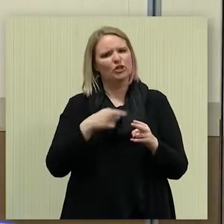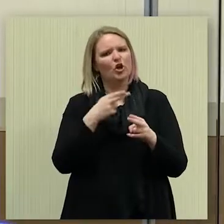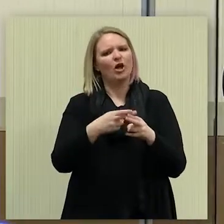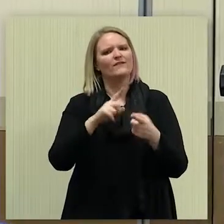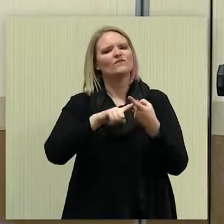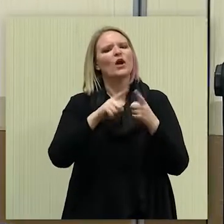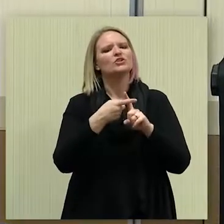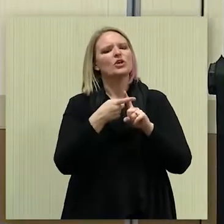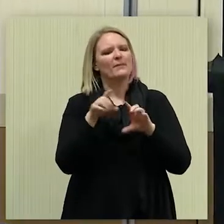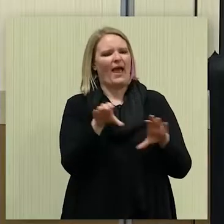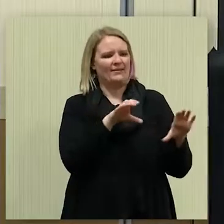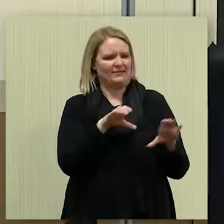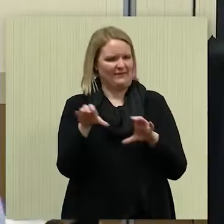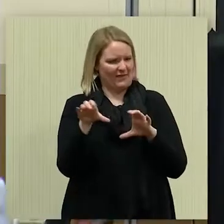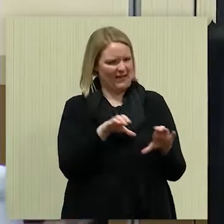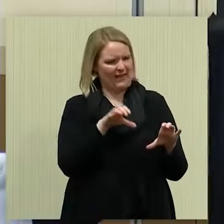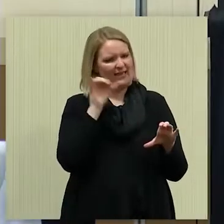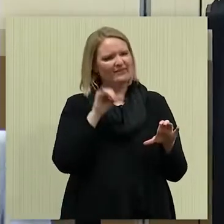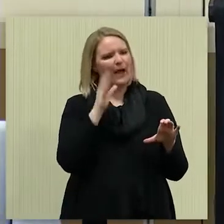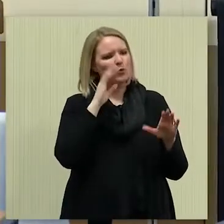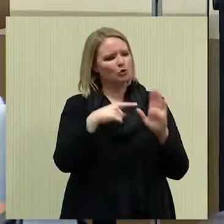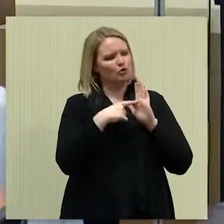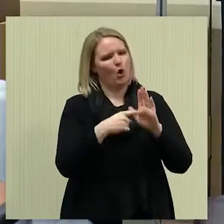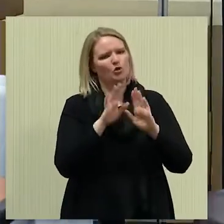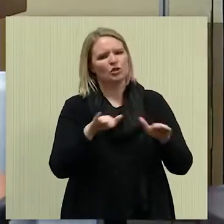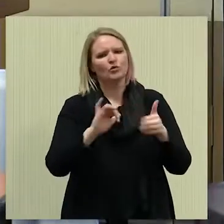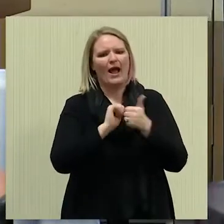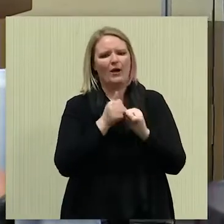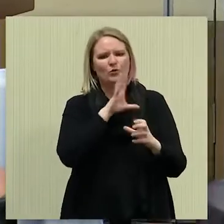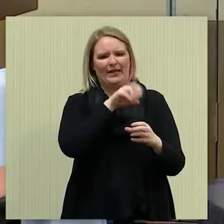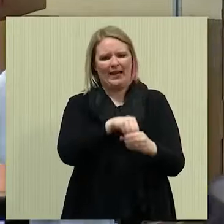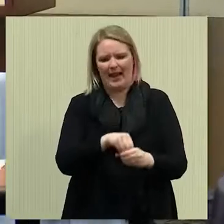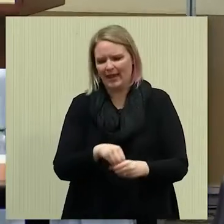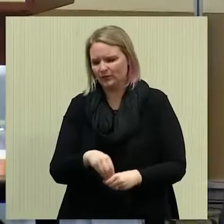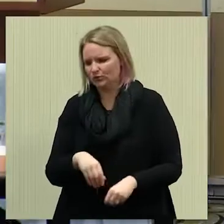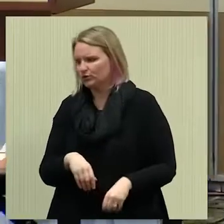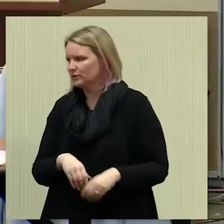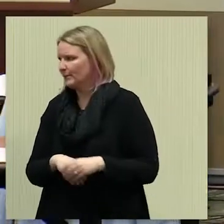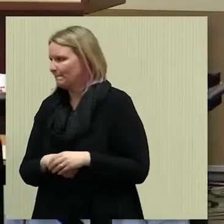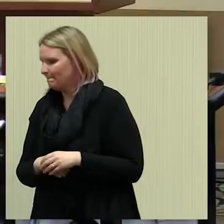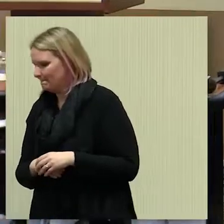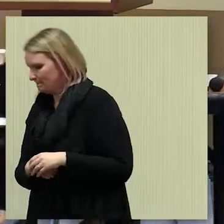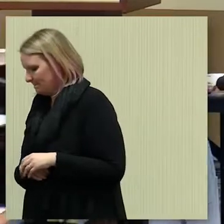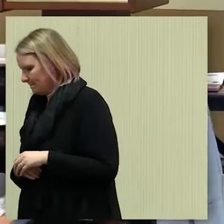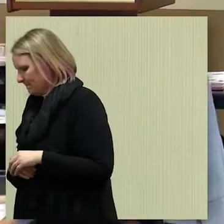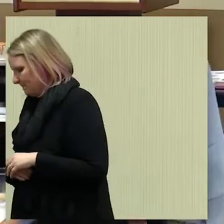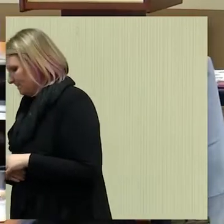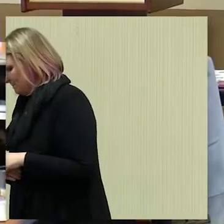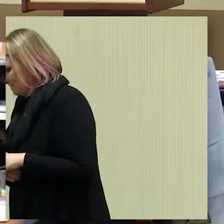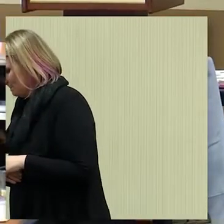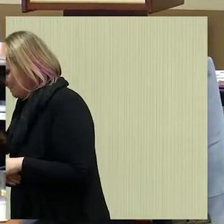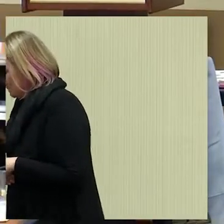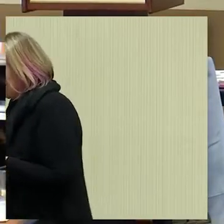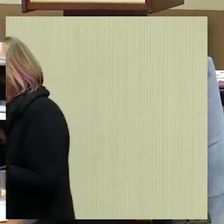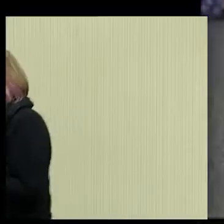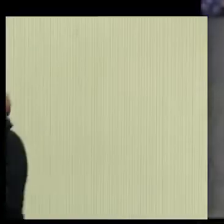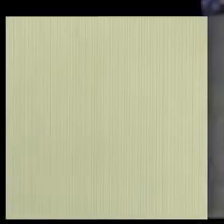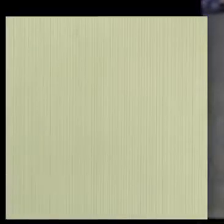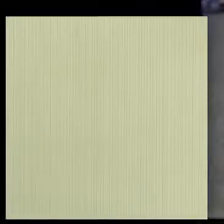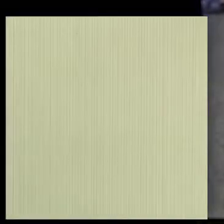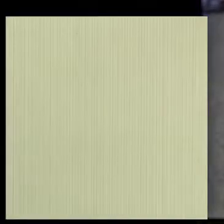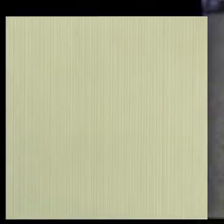friendship activity as a way to show children how to engage or how to do something together with a